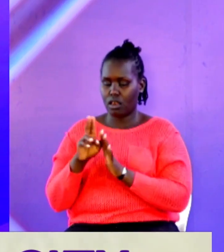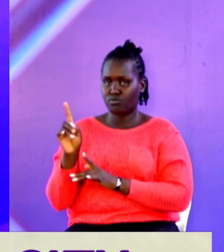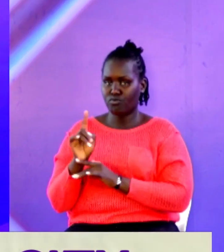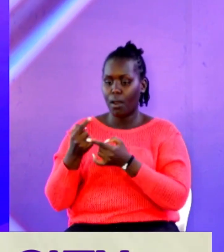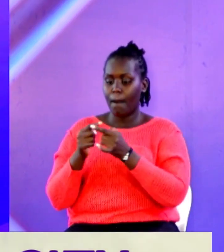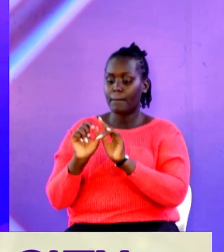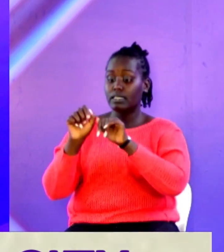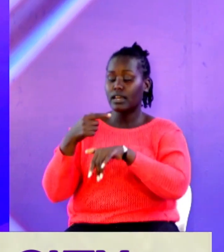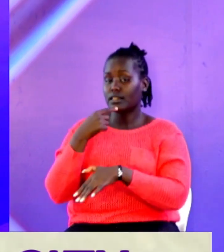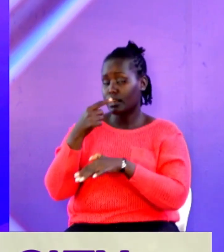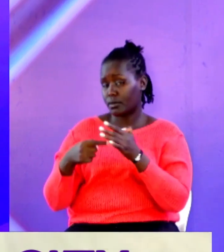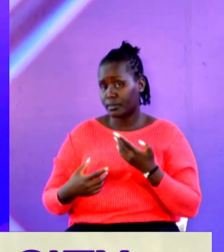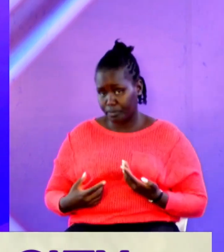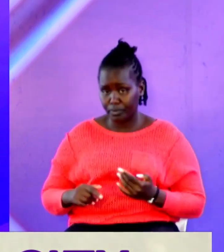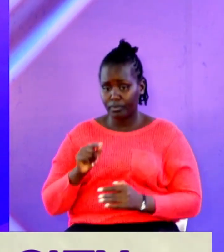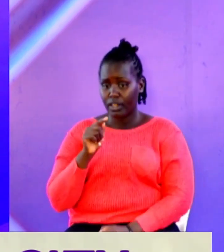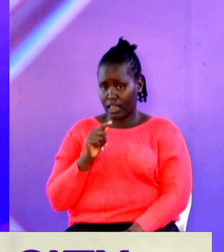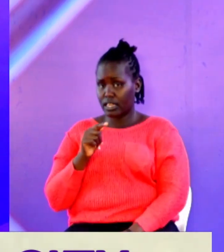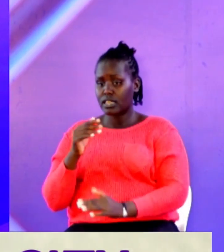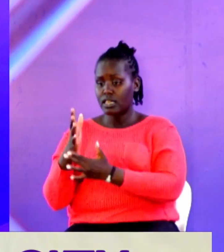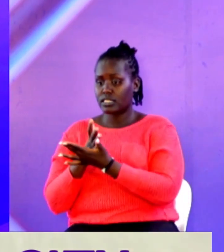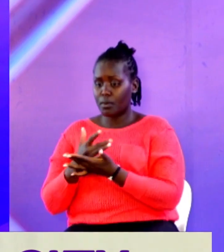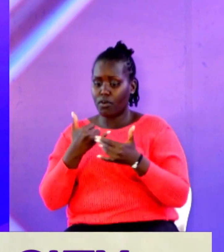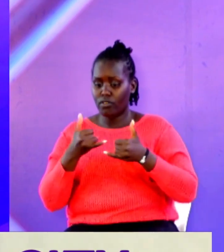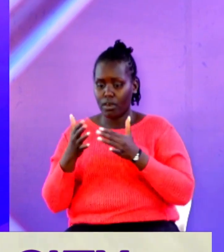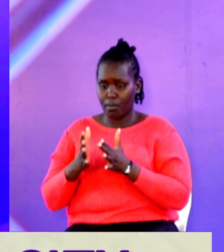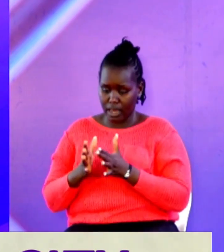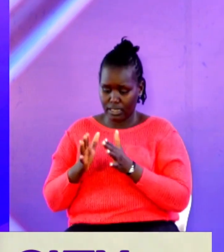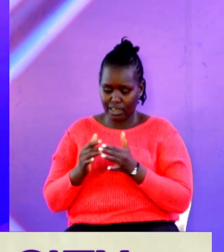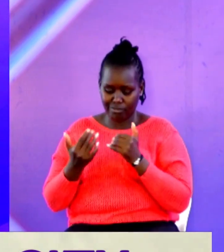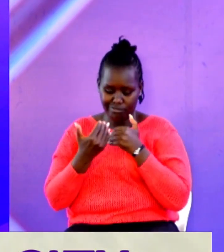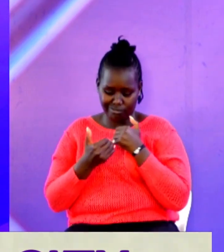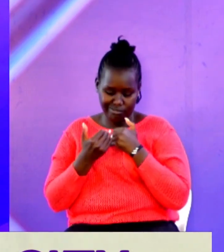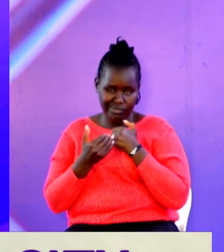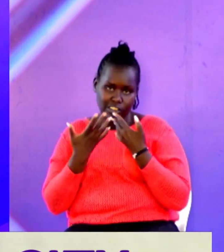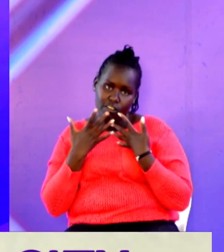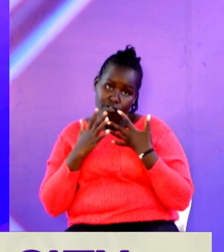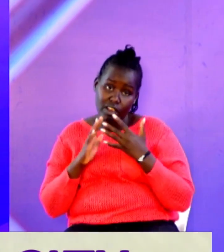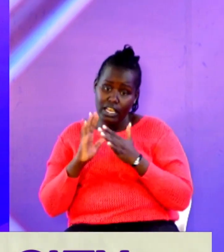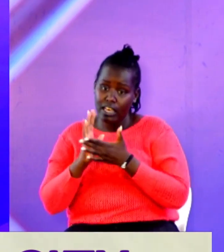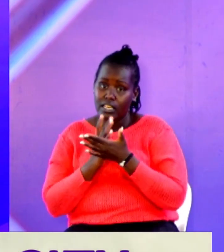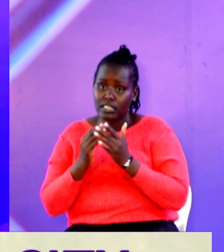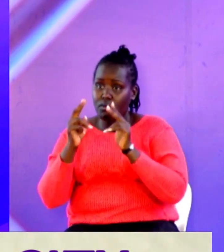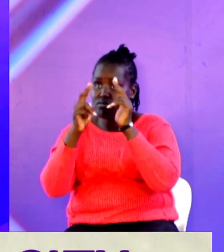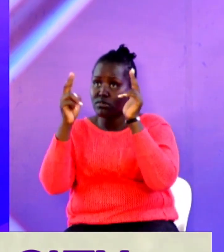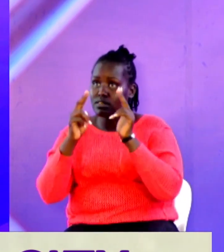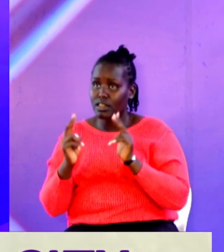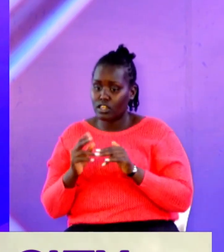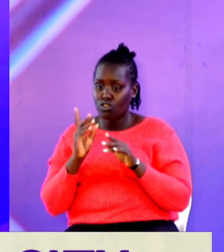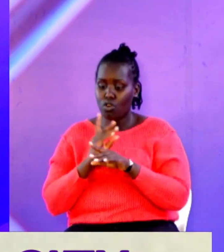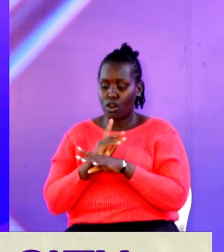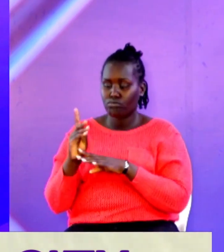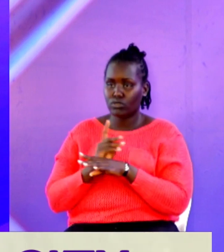say this is because some of the players are injured, some of the players are on international duty.